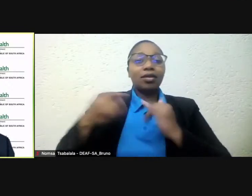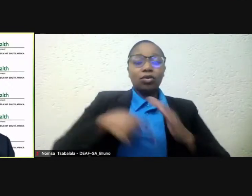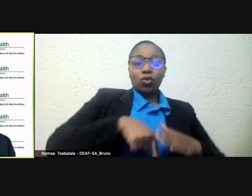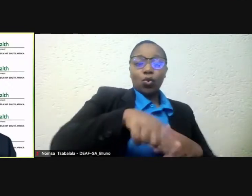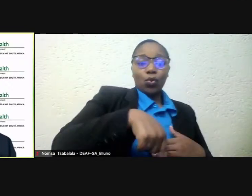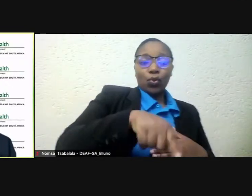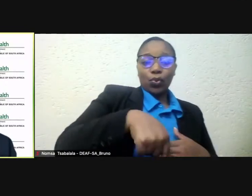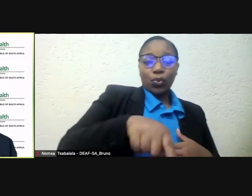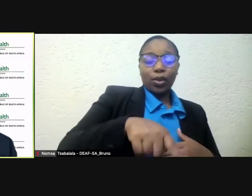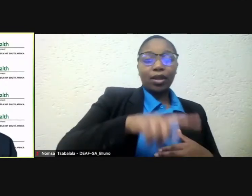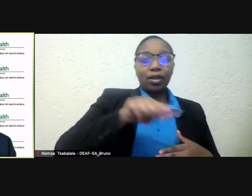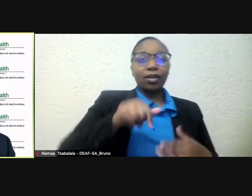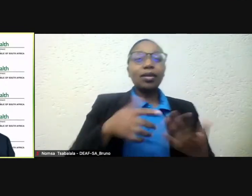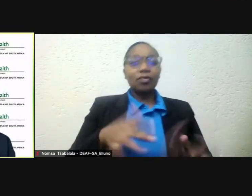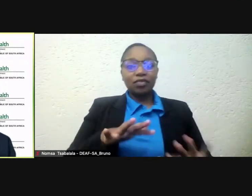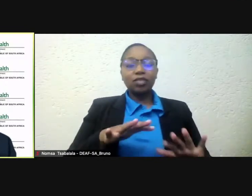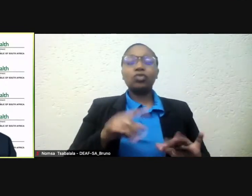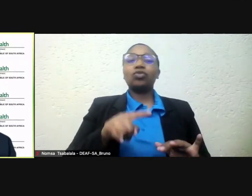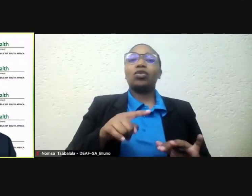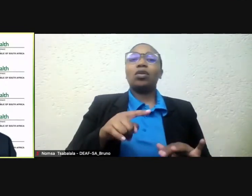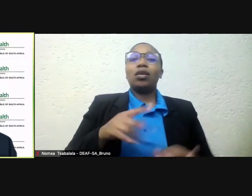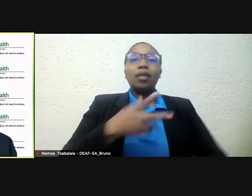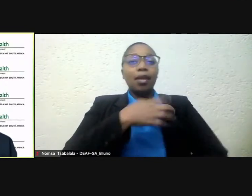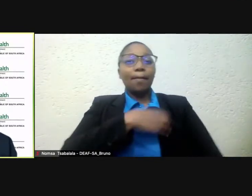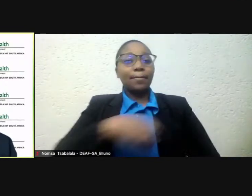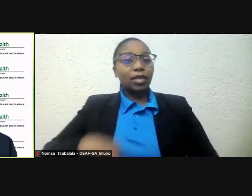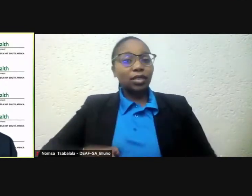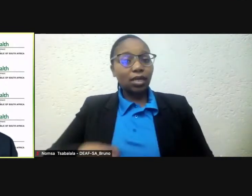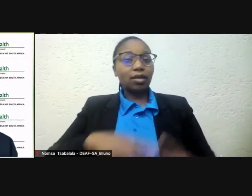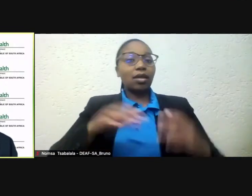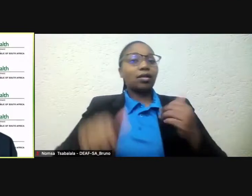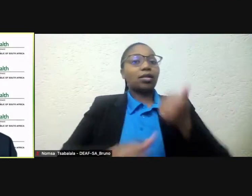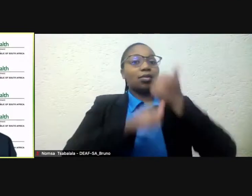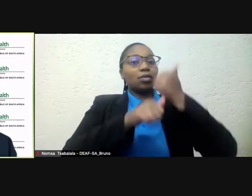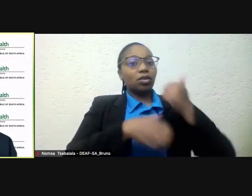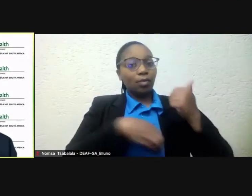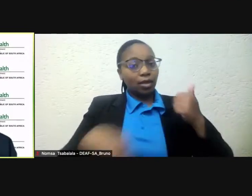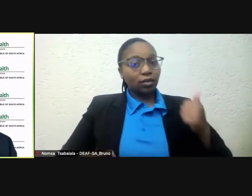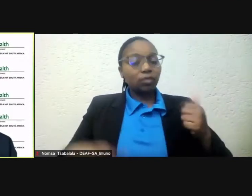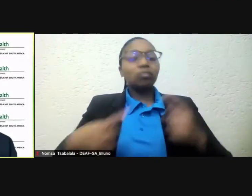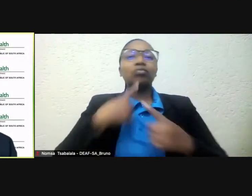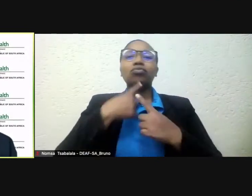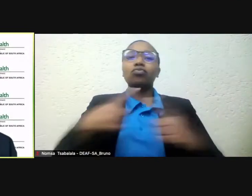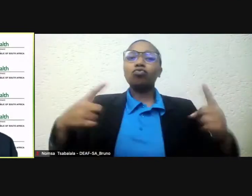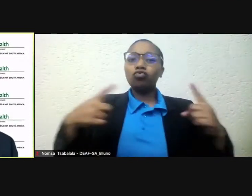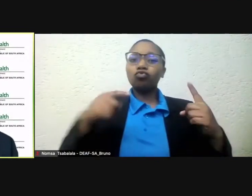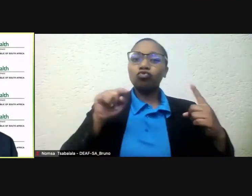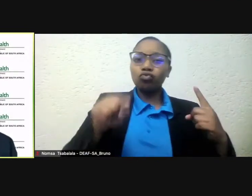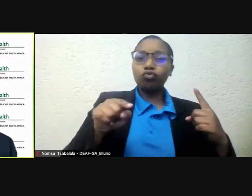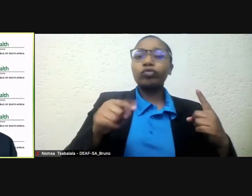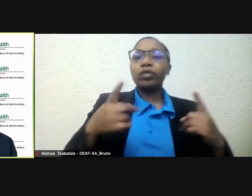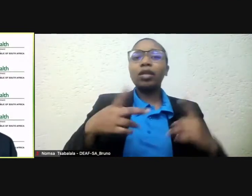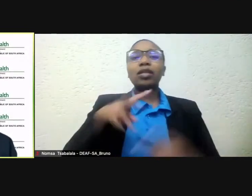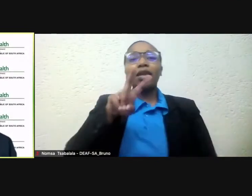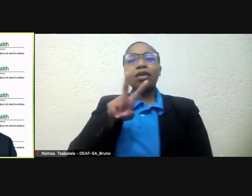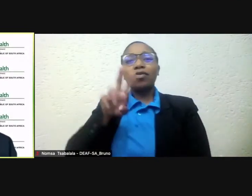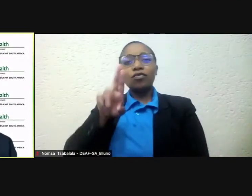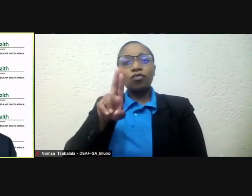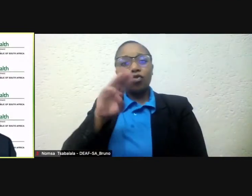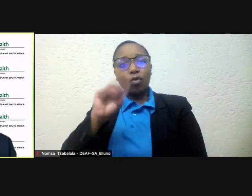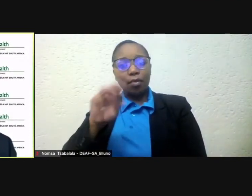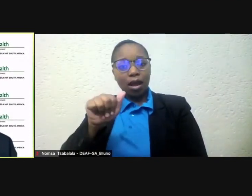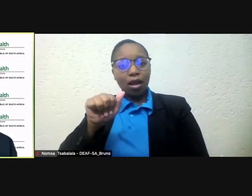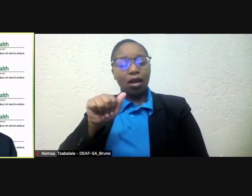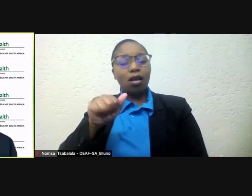a Vuma weekend and week. And we again call on all South Africans to take the opportunity as vaccination